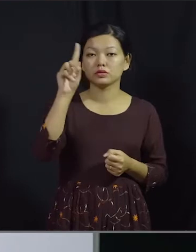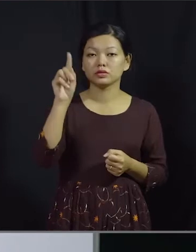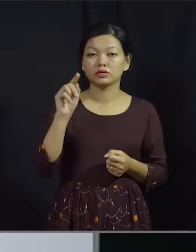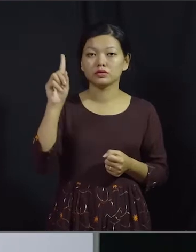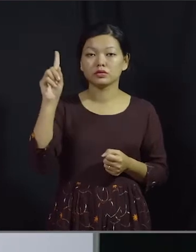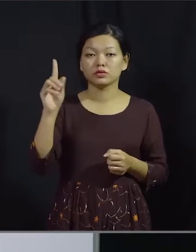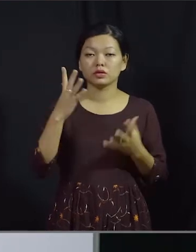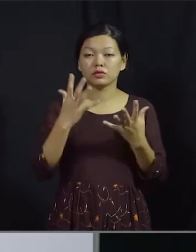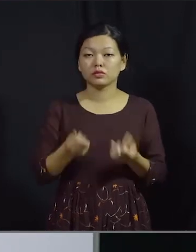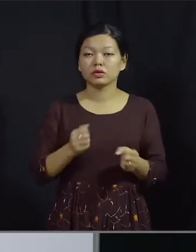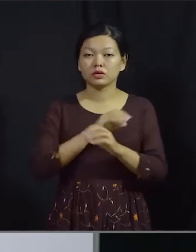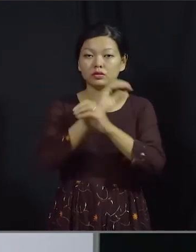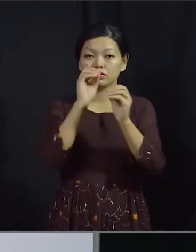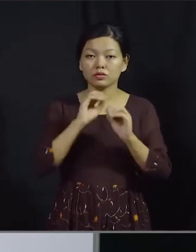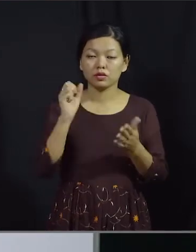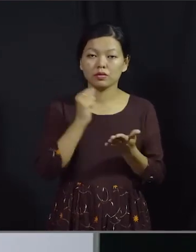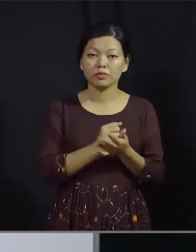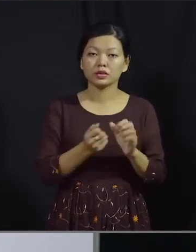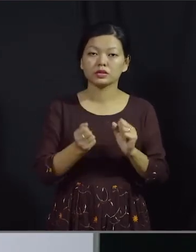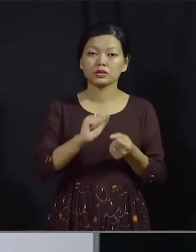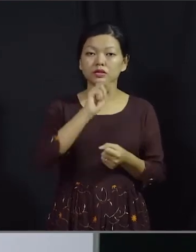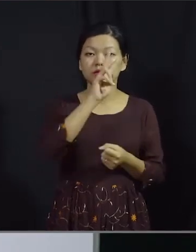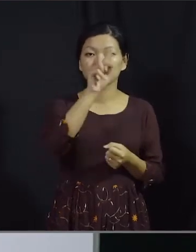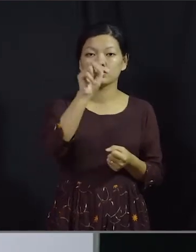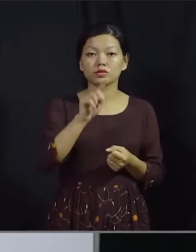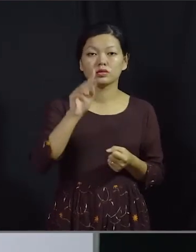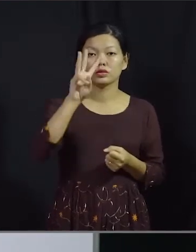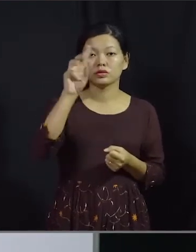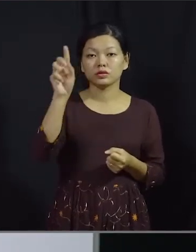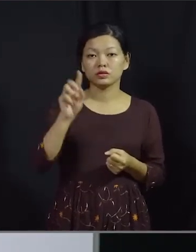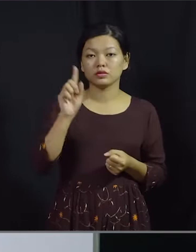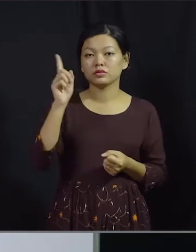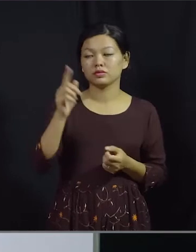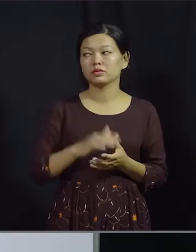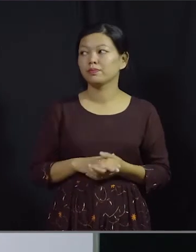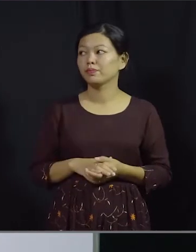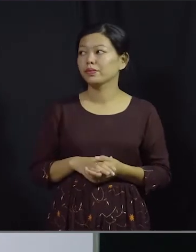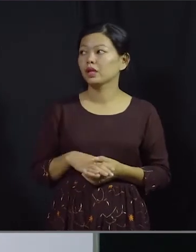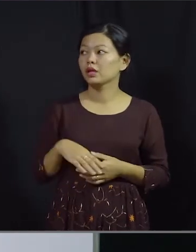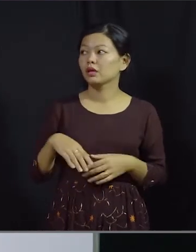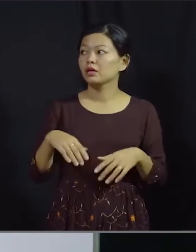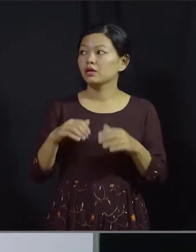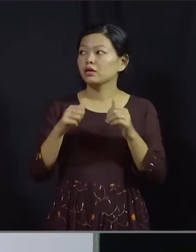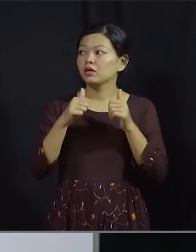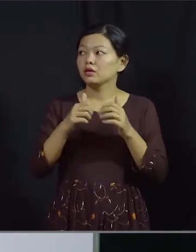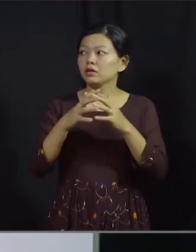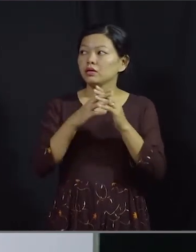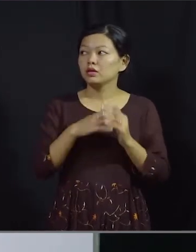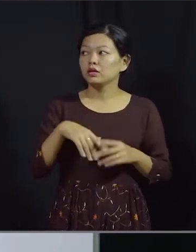So let's see here. Valuation of goodwill. Average goodwill, that is 72,000,